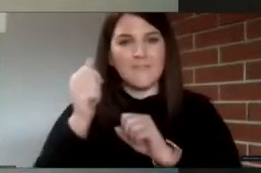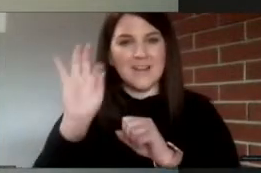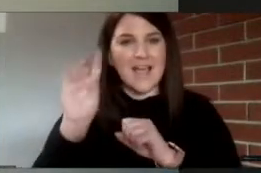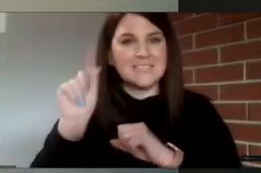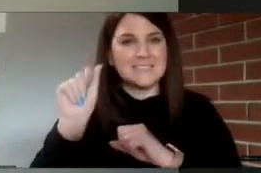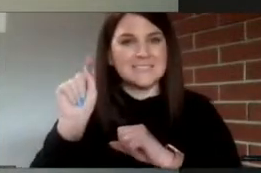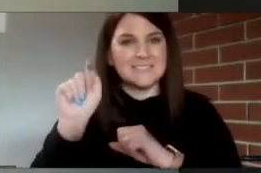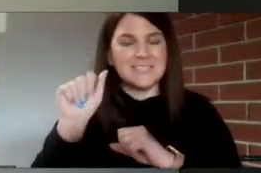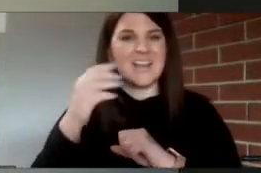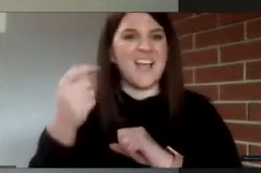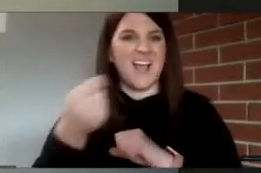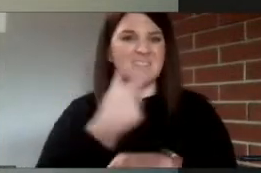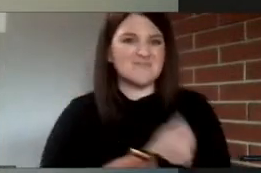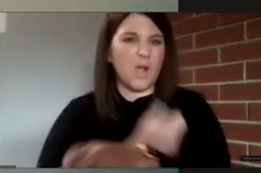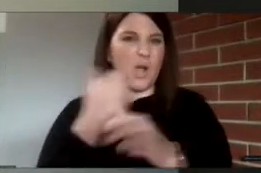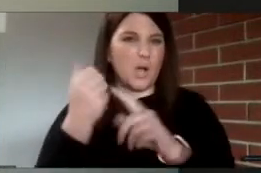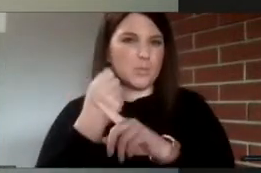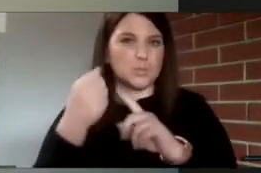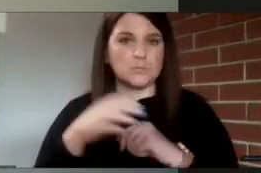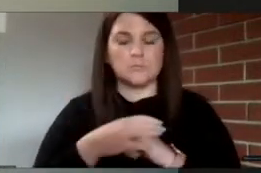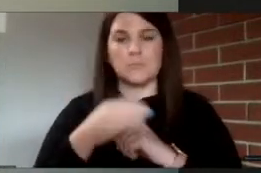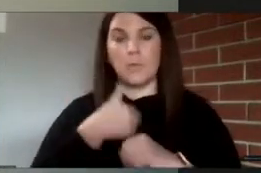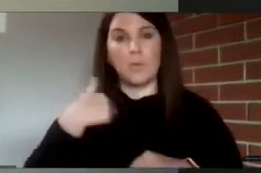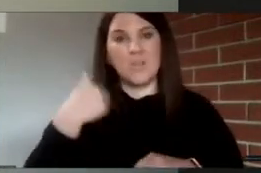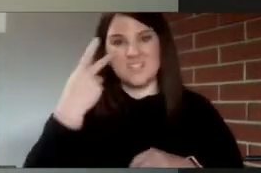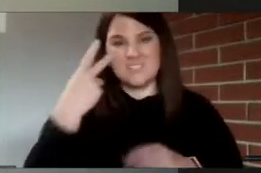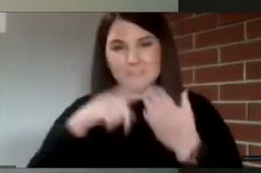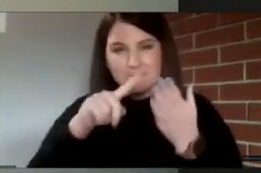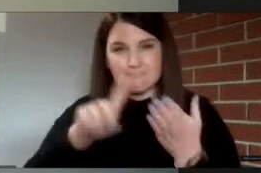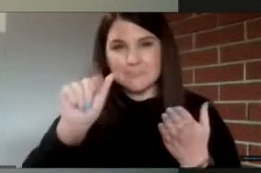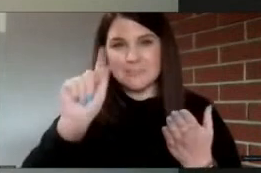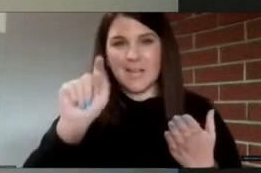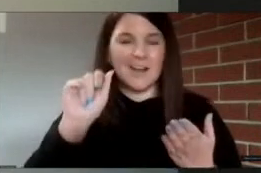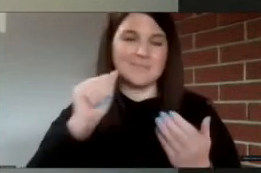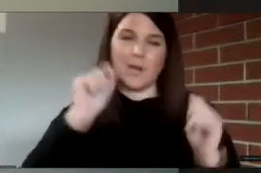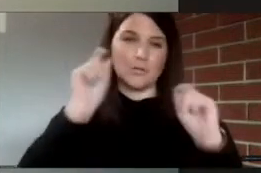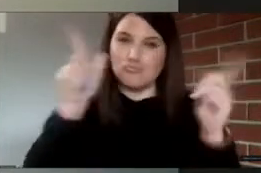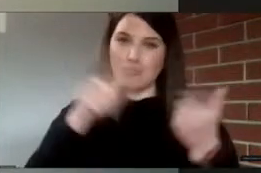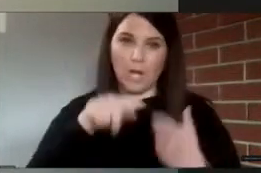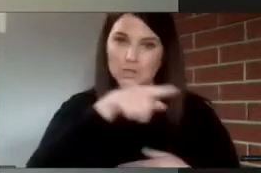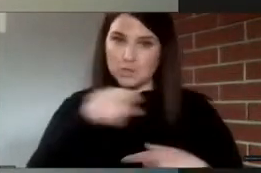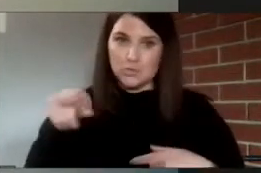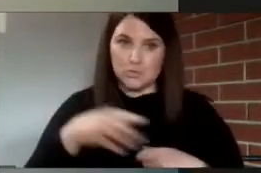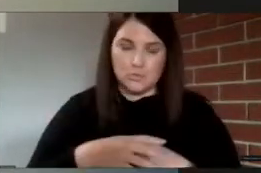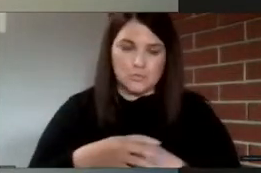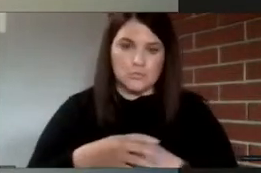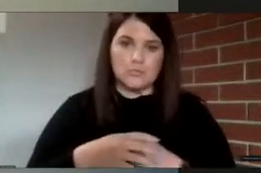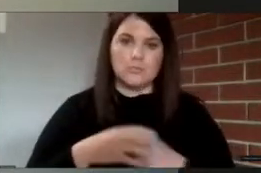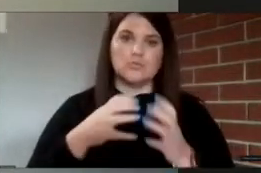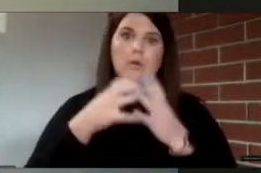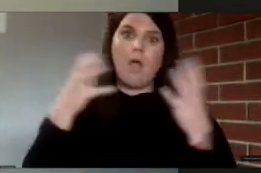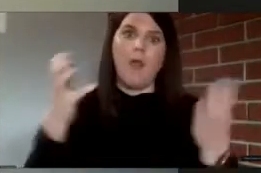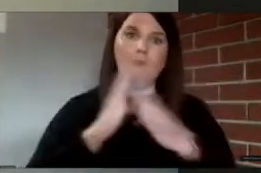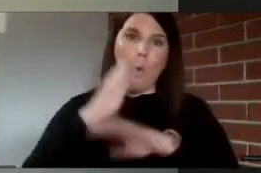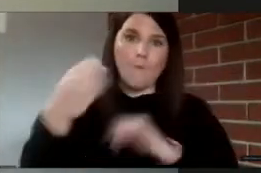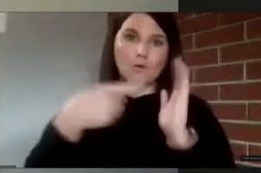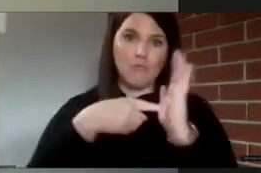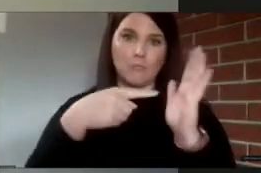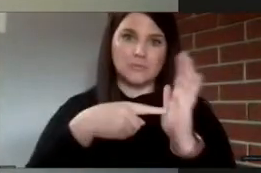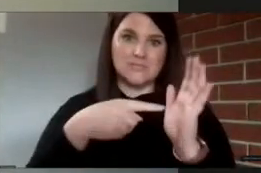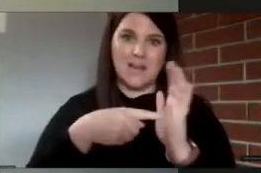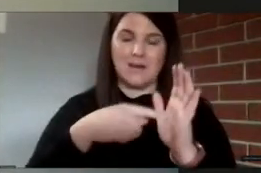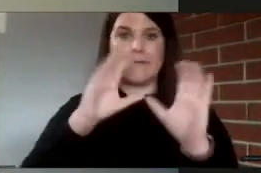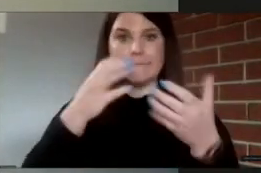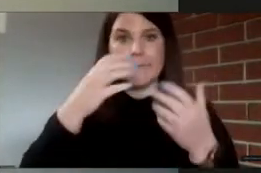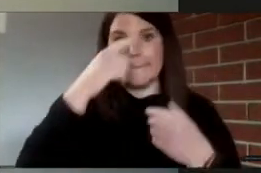substance misuse. And what we see in that data won't surprise any of you. There's enormous overrepresentation in this population of Black